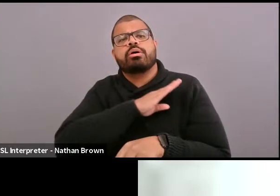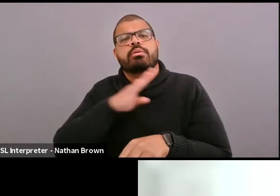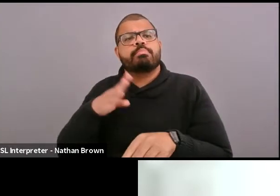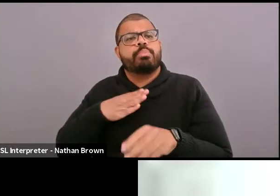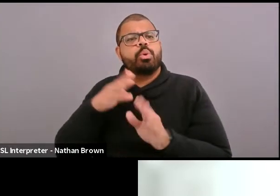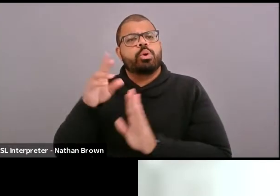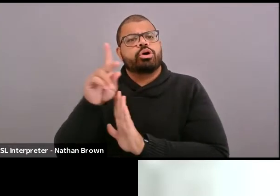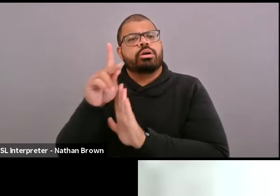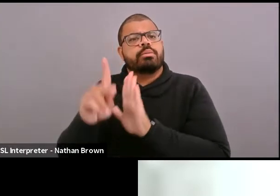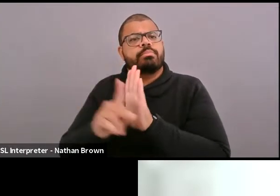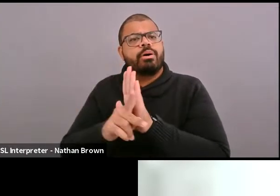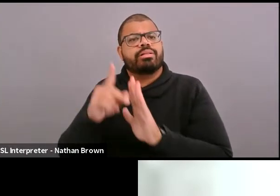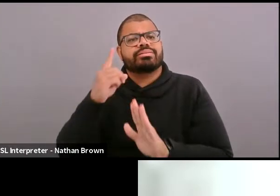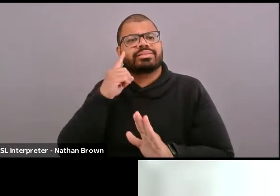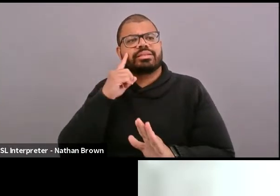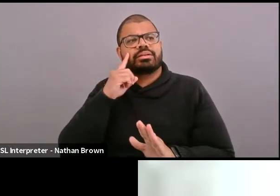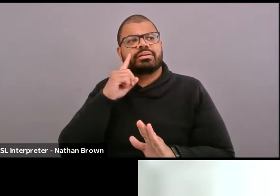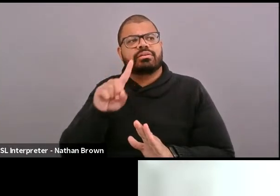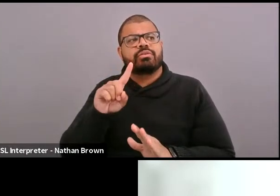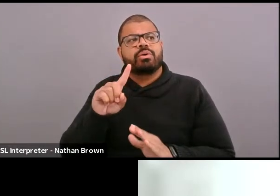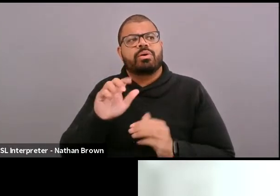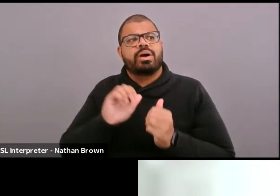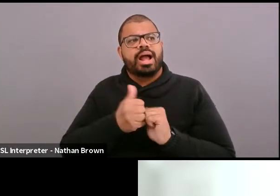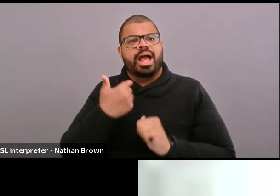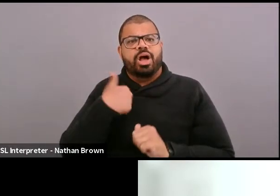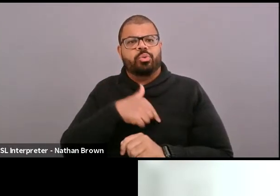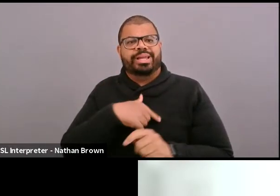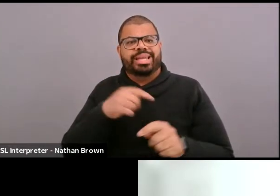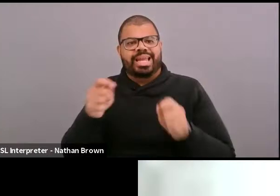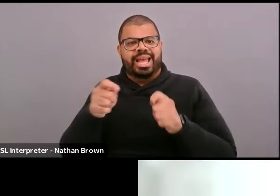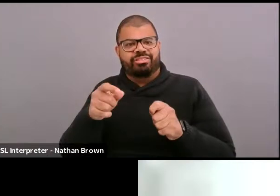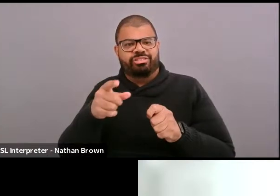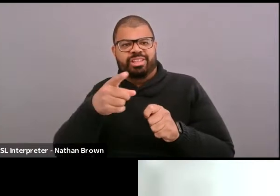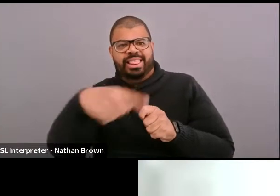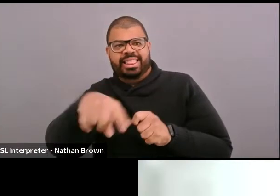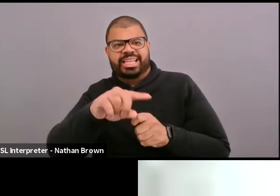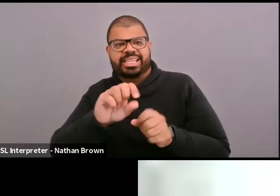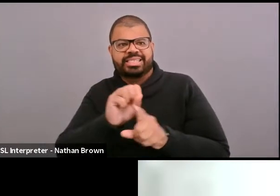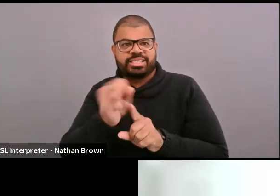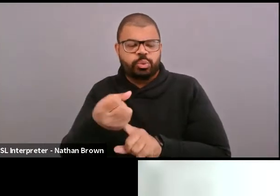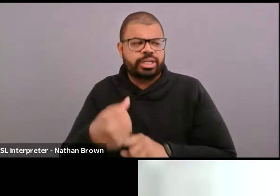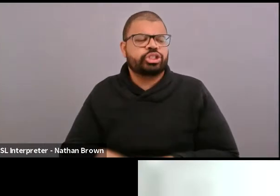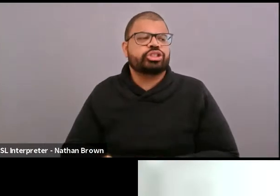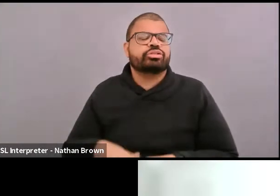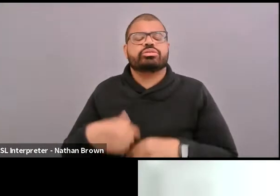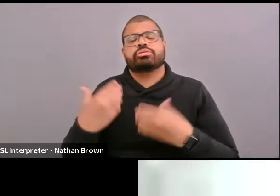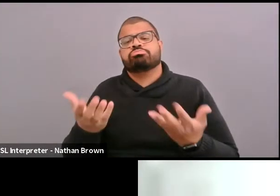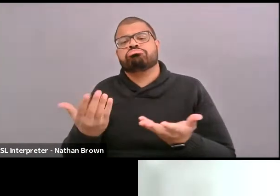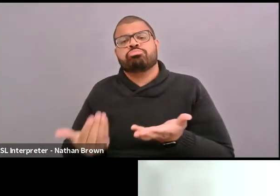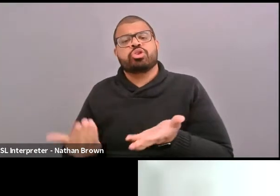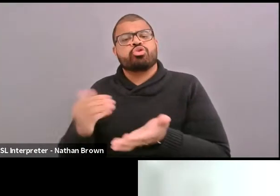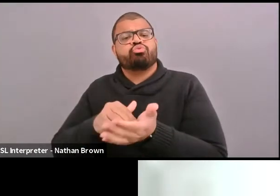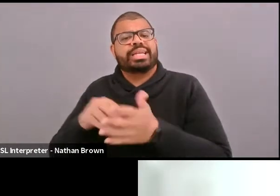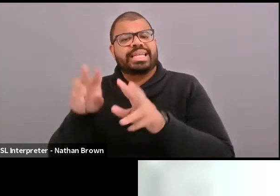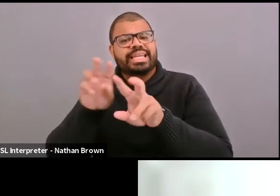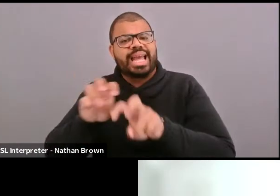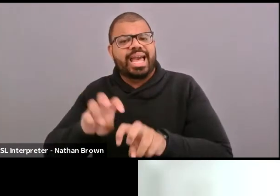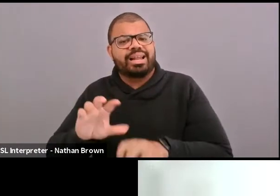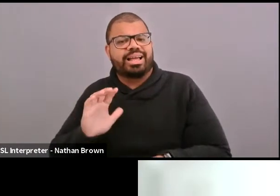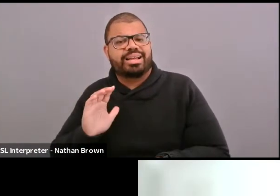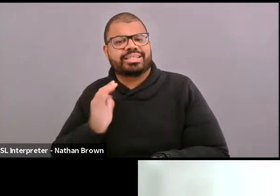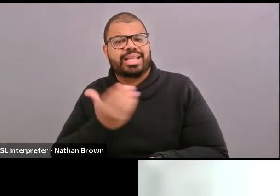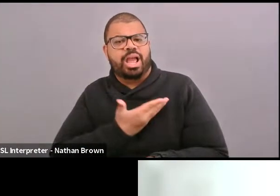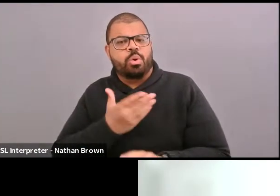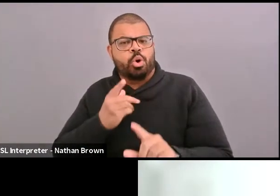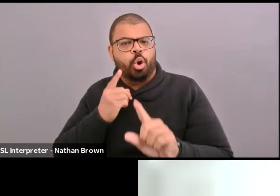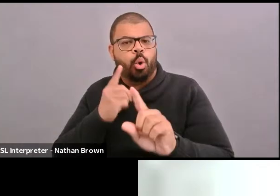govern the way that we handle these situations, to reanalyze what our goals are